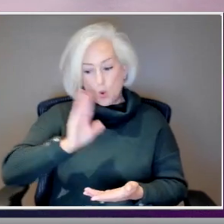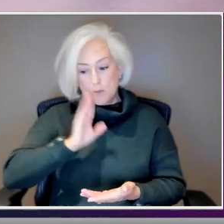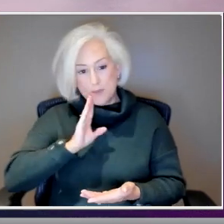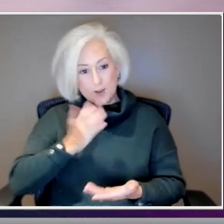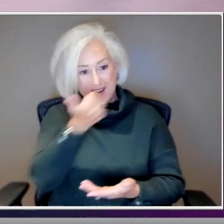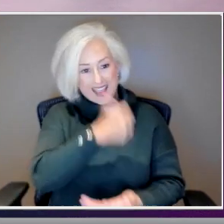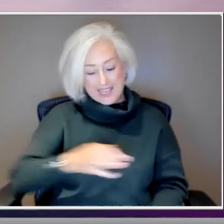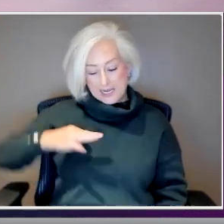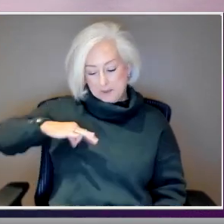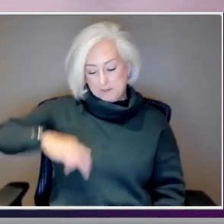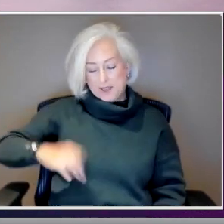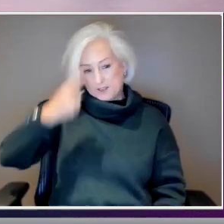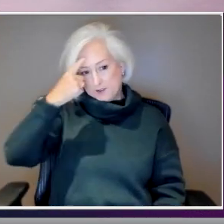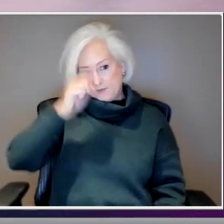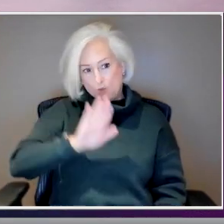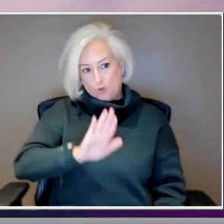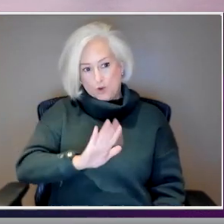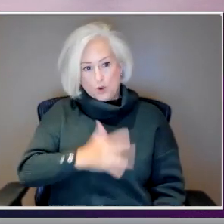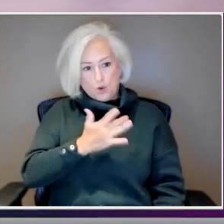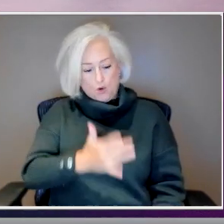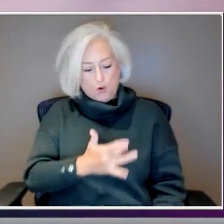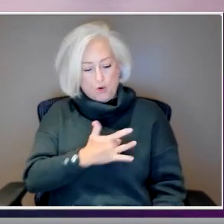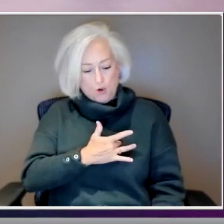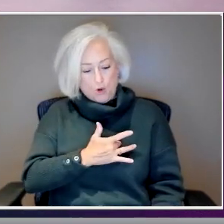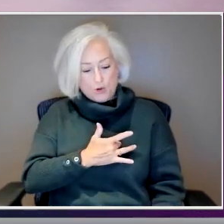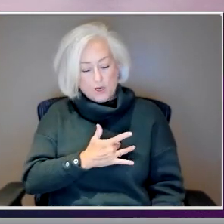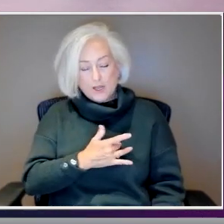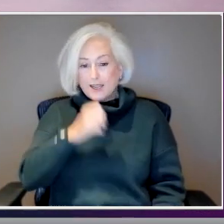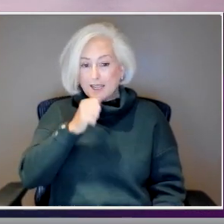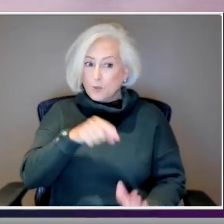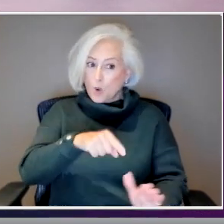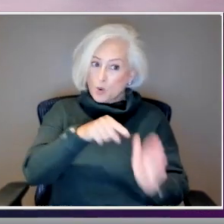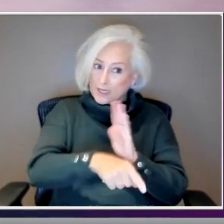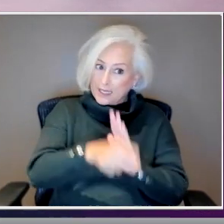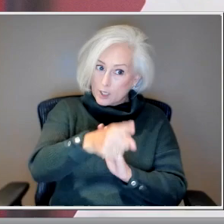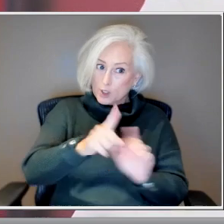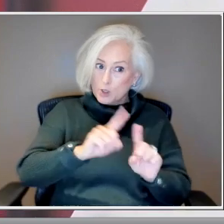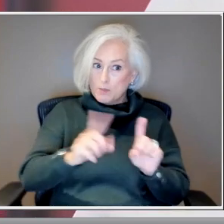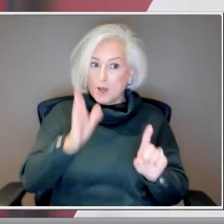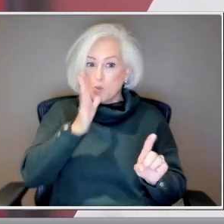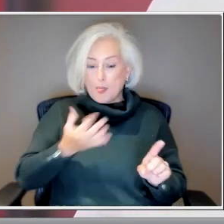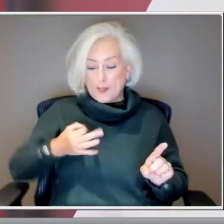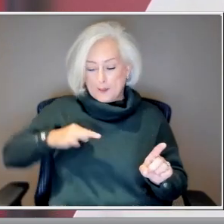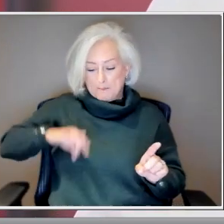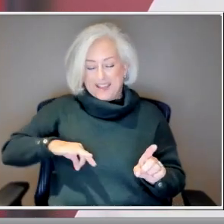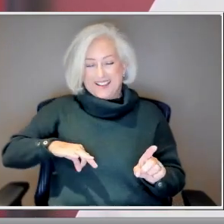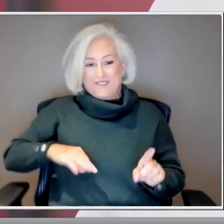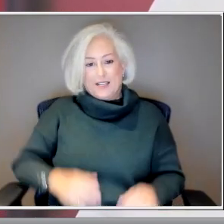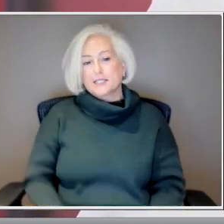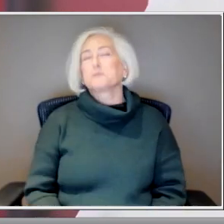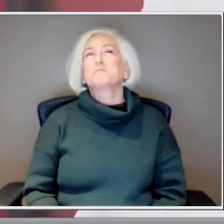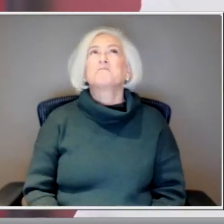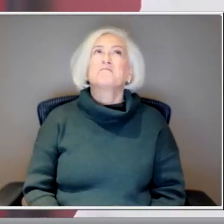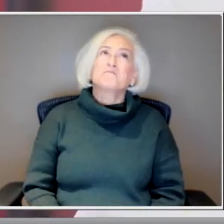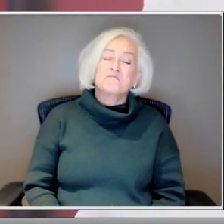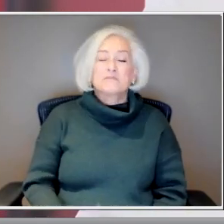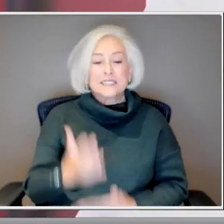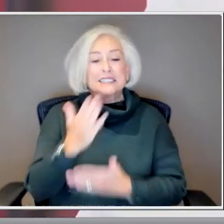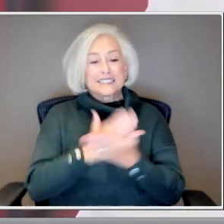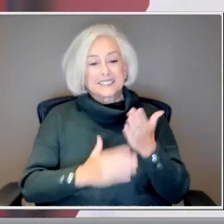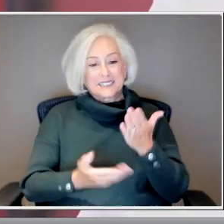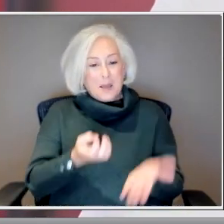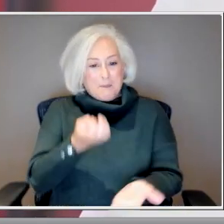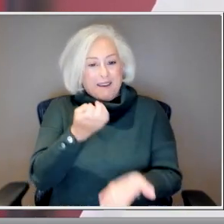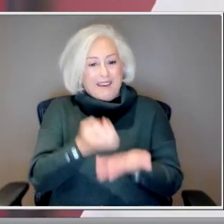hear you saying it won't kill you, but is it beneficial? Well, I think there is some evidence of that. We talked about the